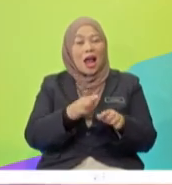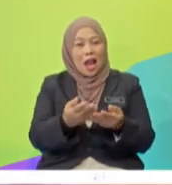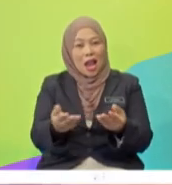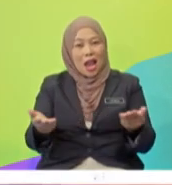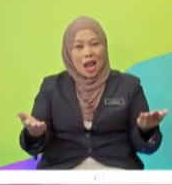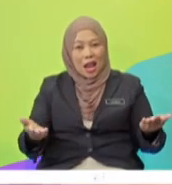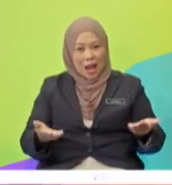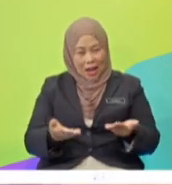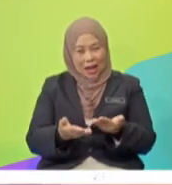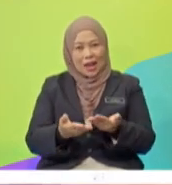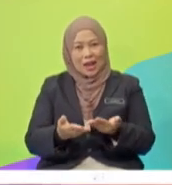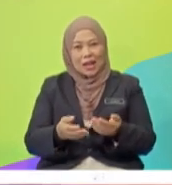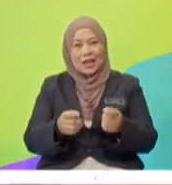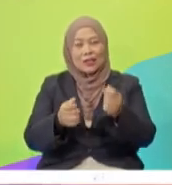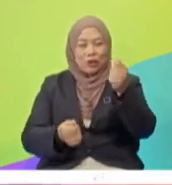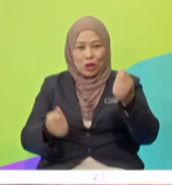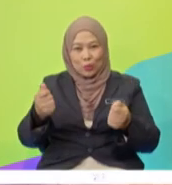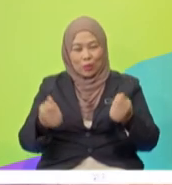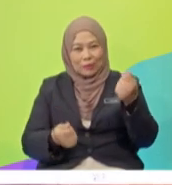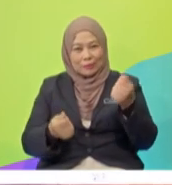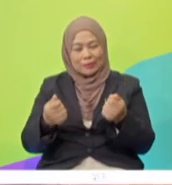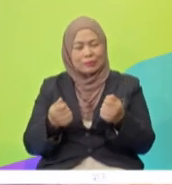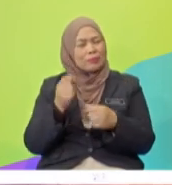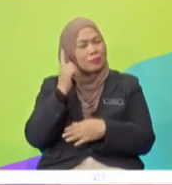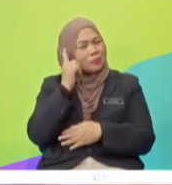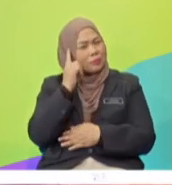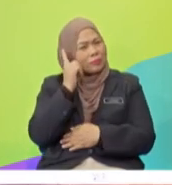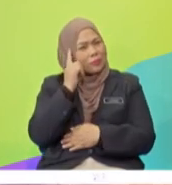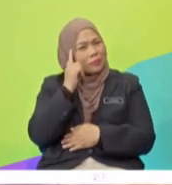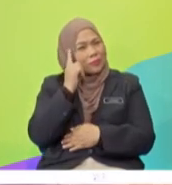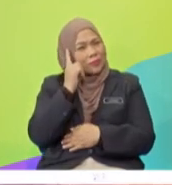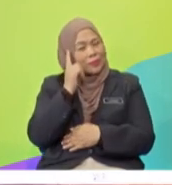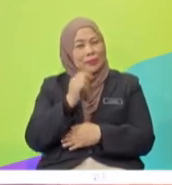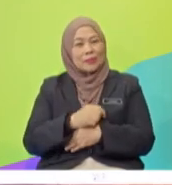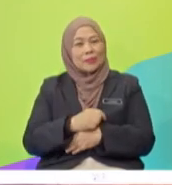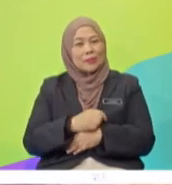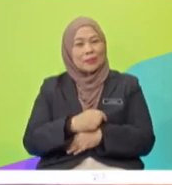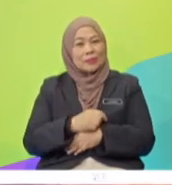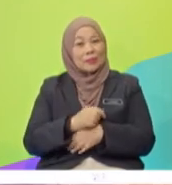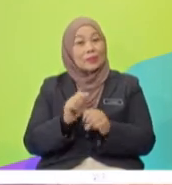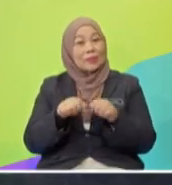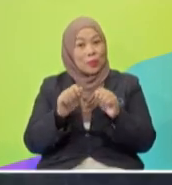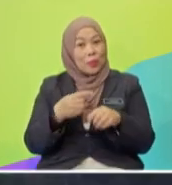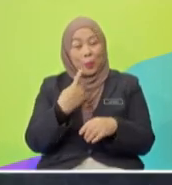Let's see. What are land transport? Can you tell me what is a land transport?